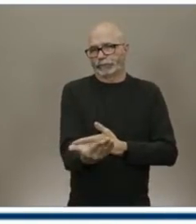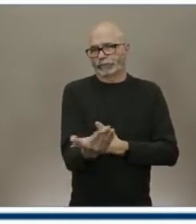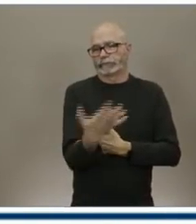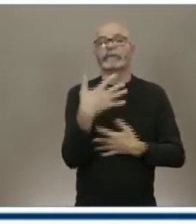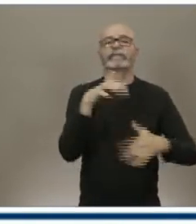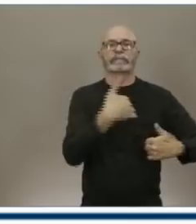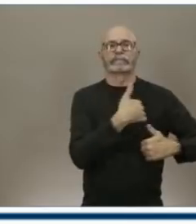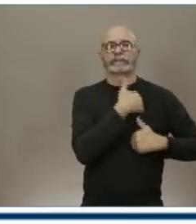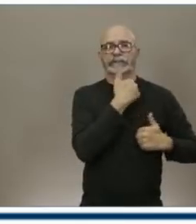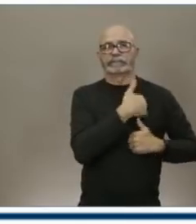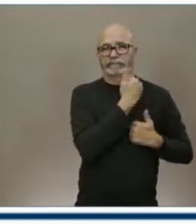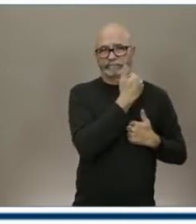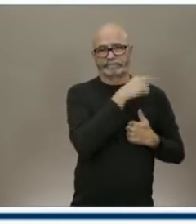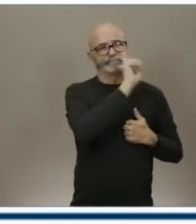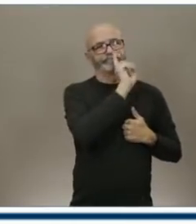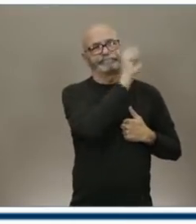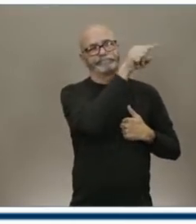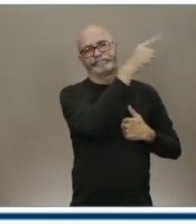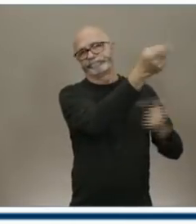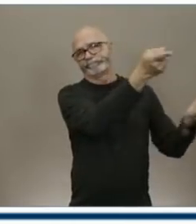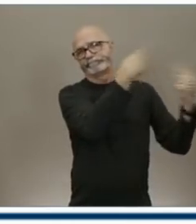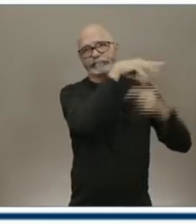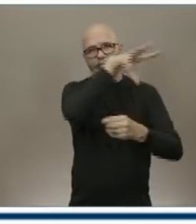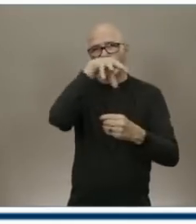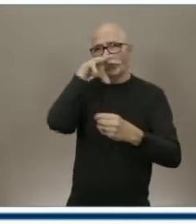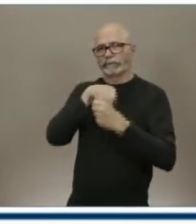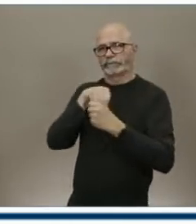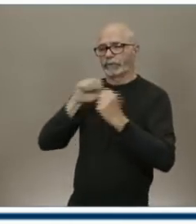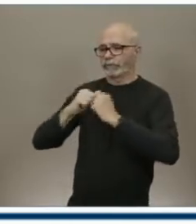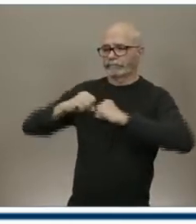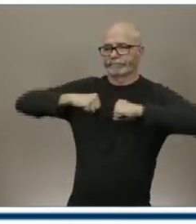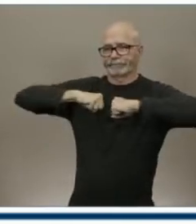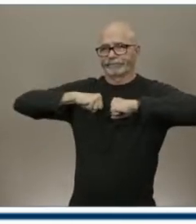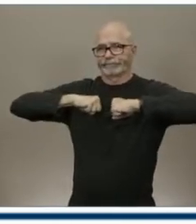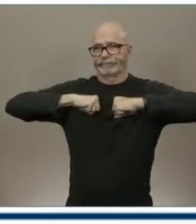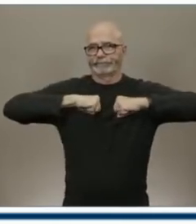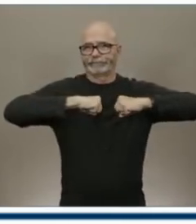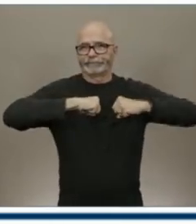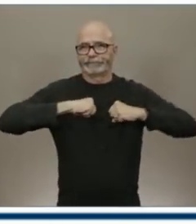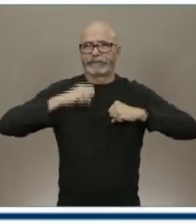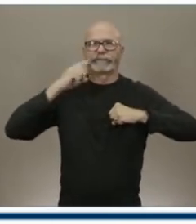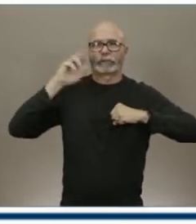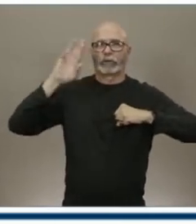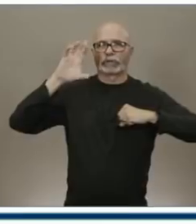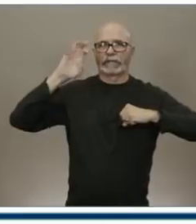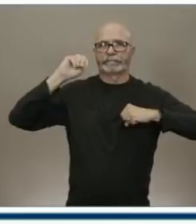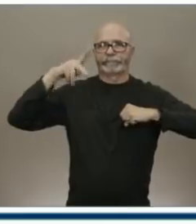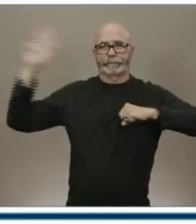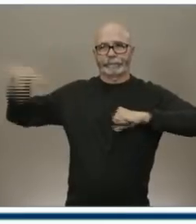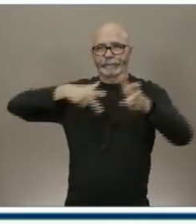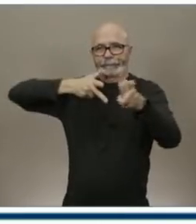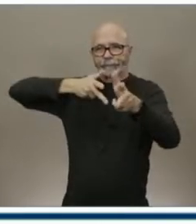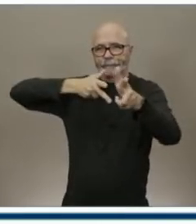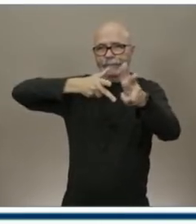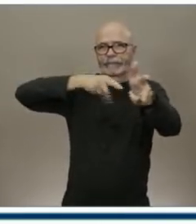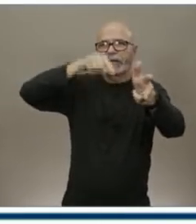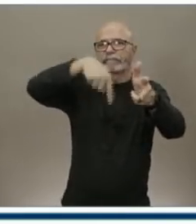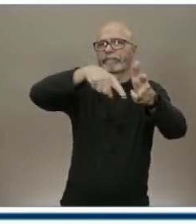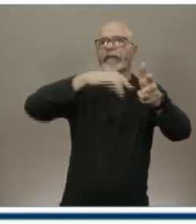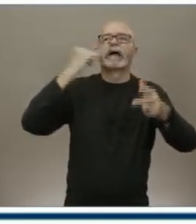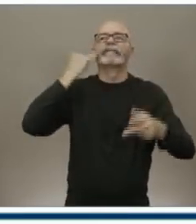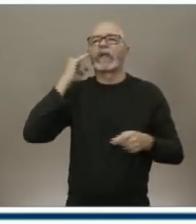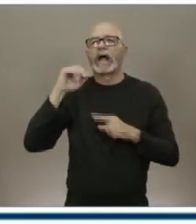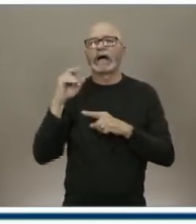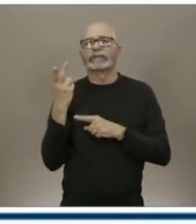colleagues have part of that. We're also involved with the RCMP of a threat risk assessment, and they're doing all